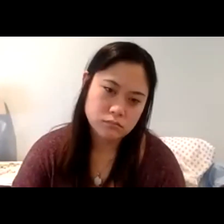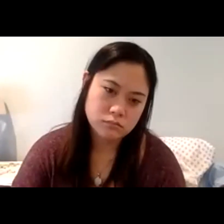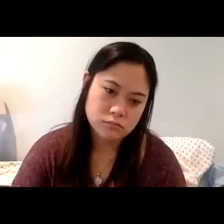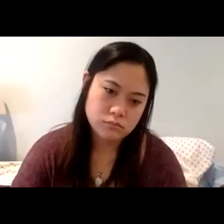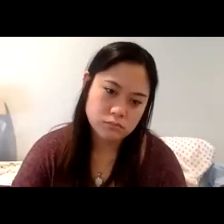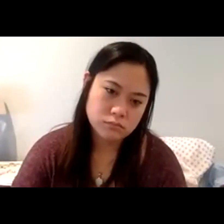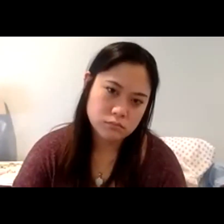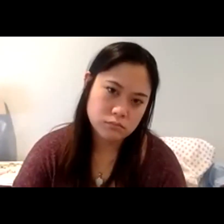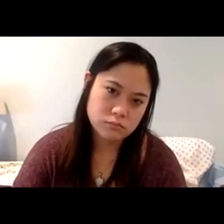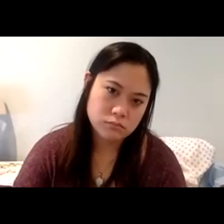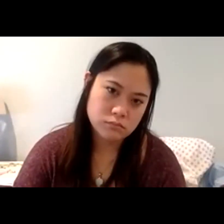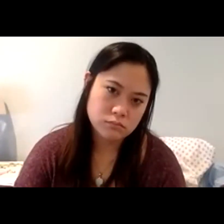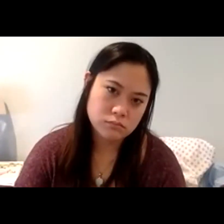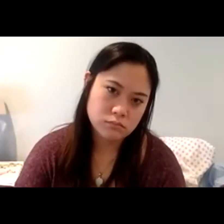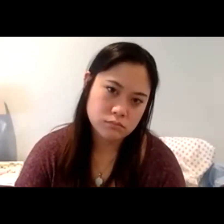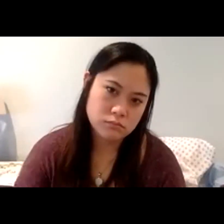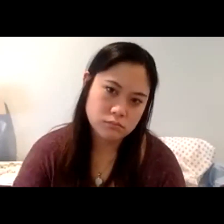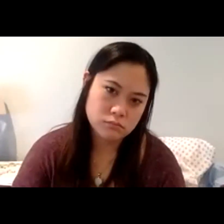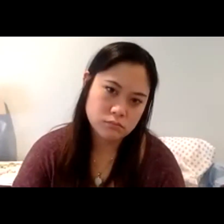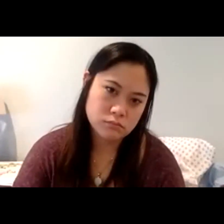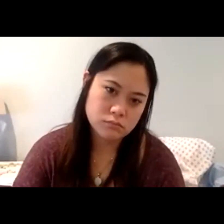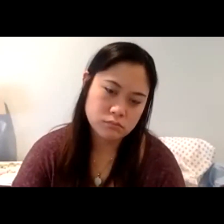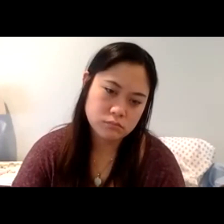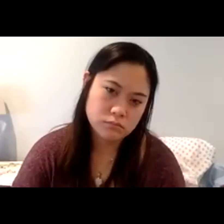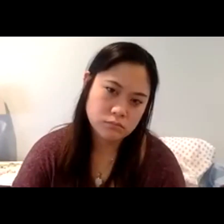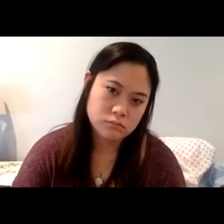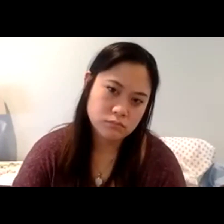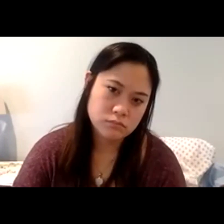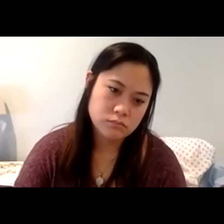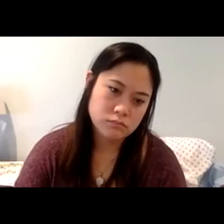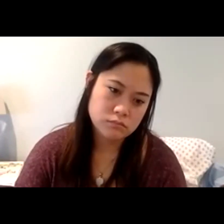so we didn't actually have any additions. I